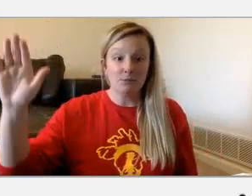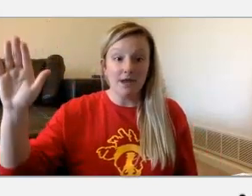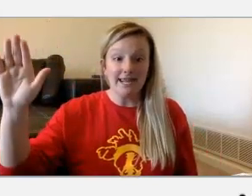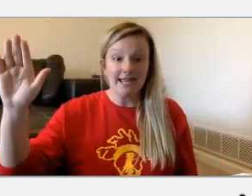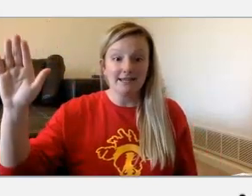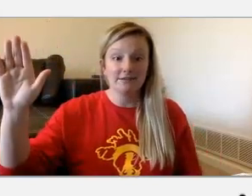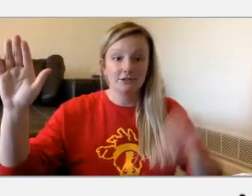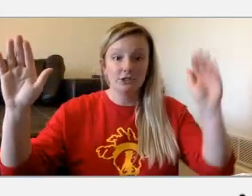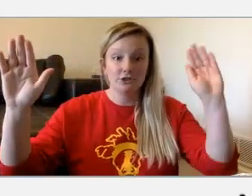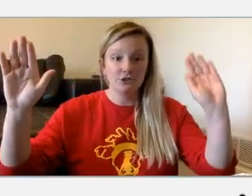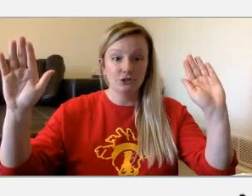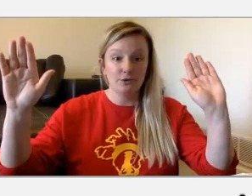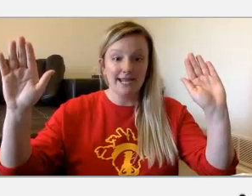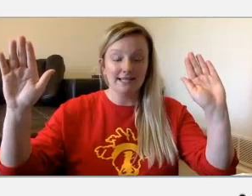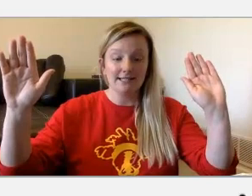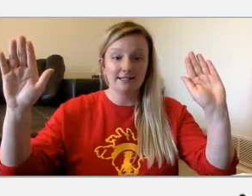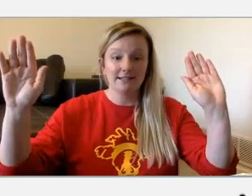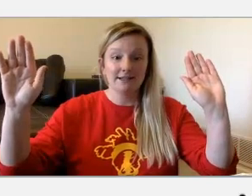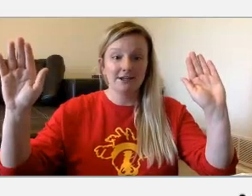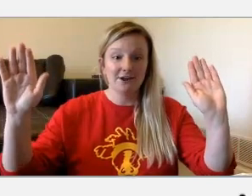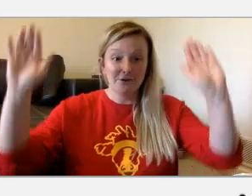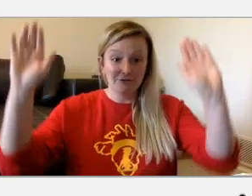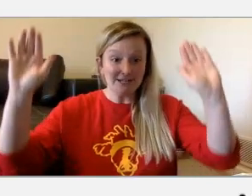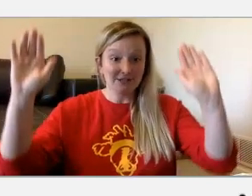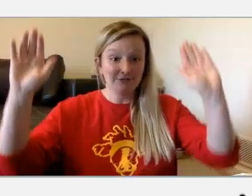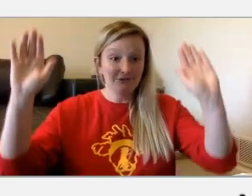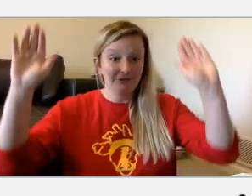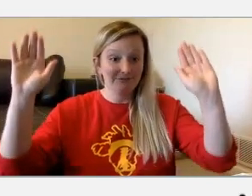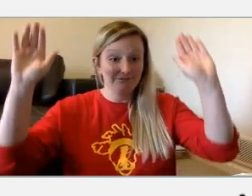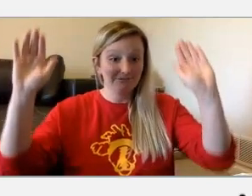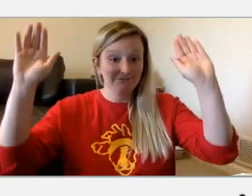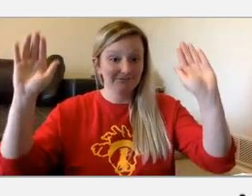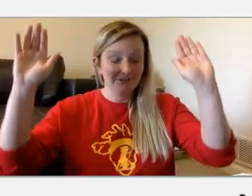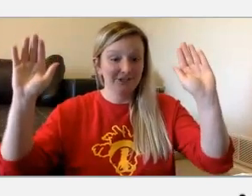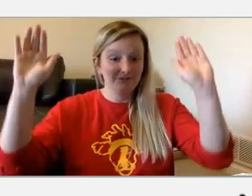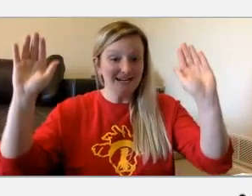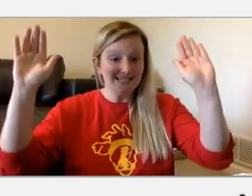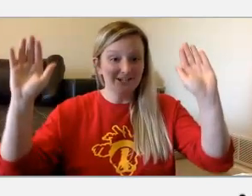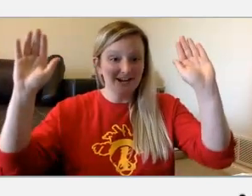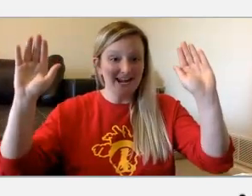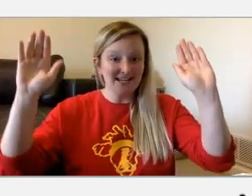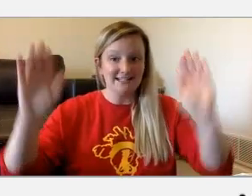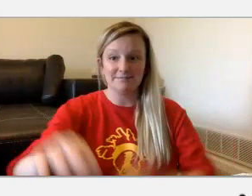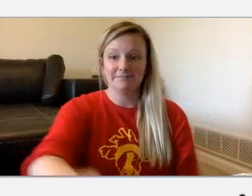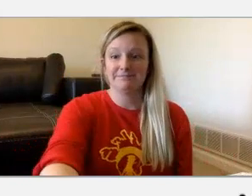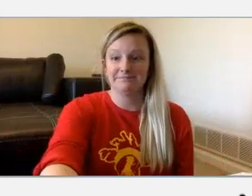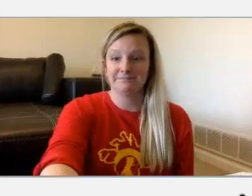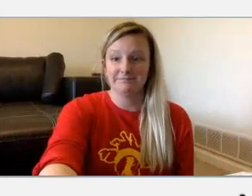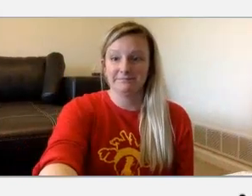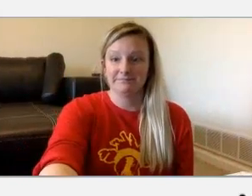Raise one hand. Two hands. Raise the roof. You're raising your hands.